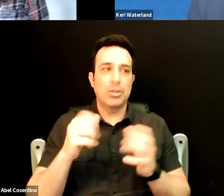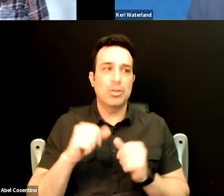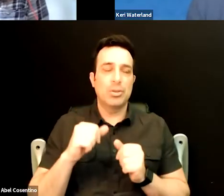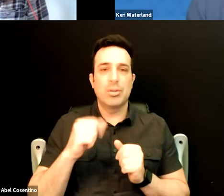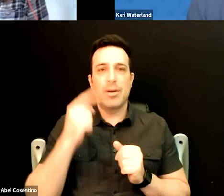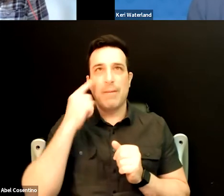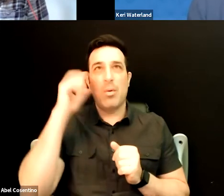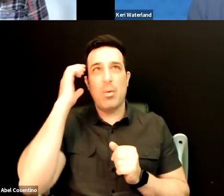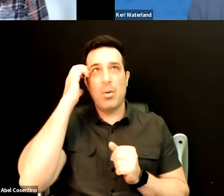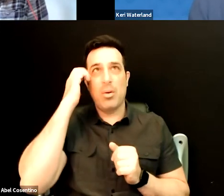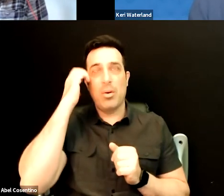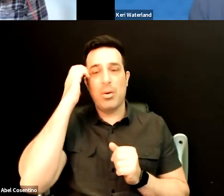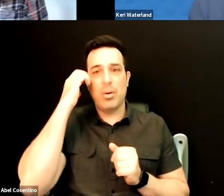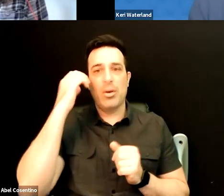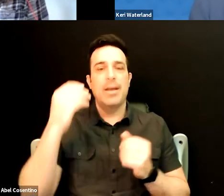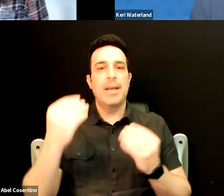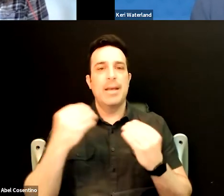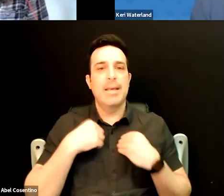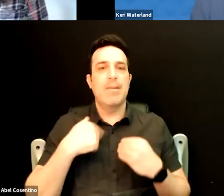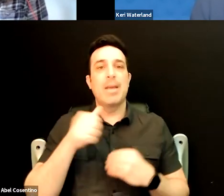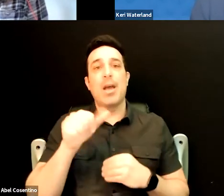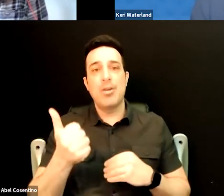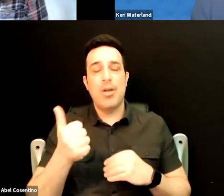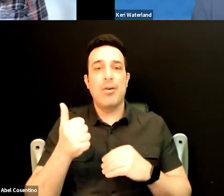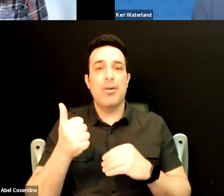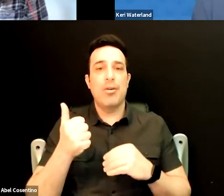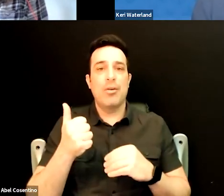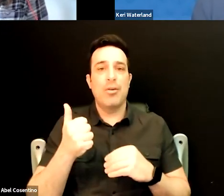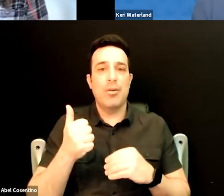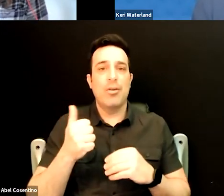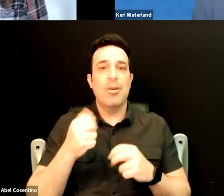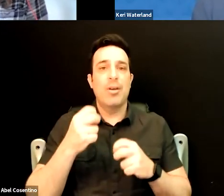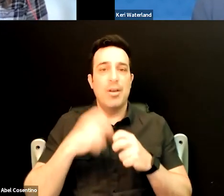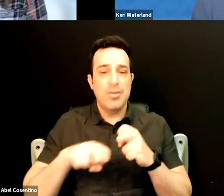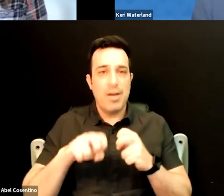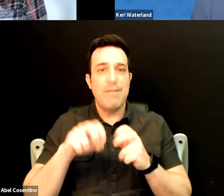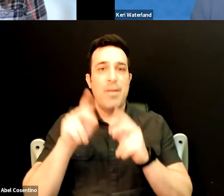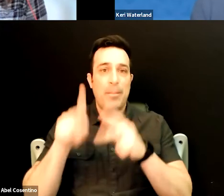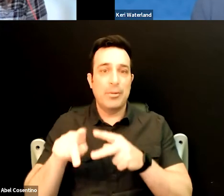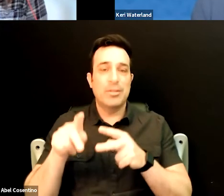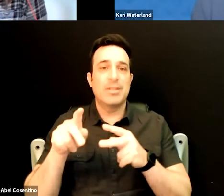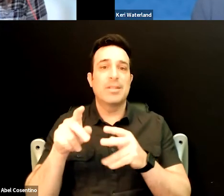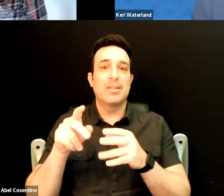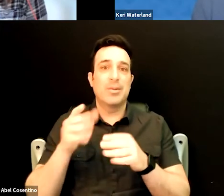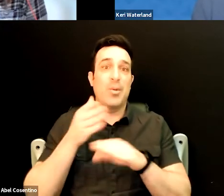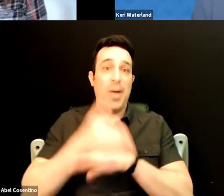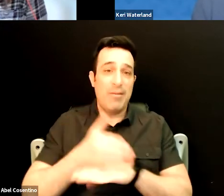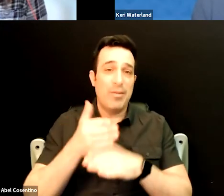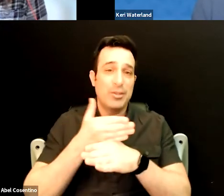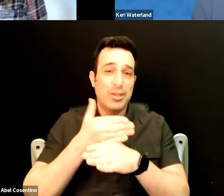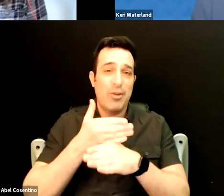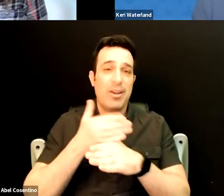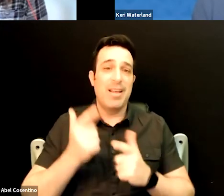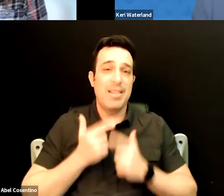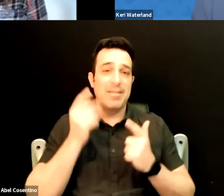for giving me another tough person to go after, for sharing lived experience, and just